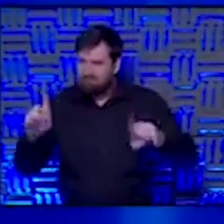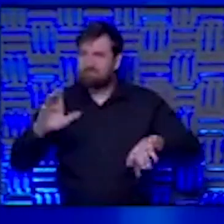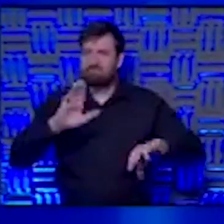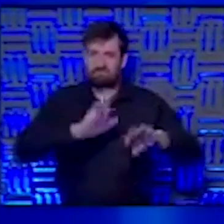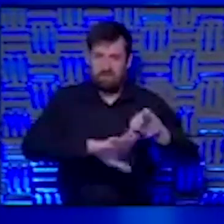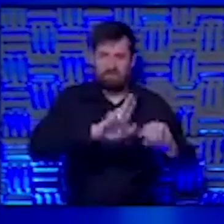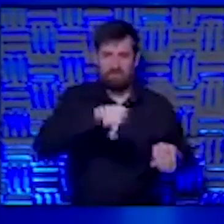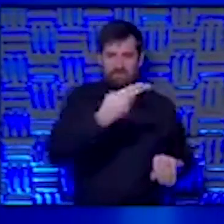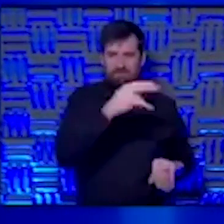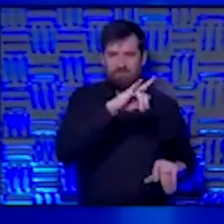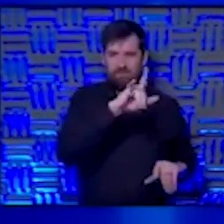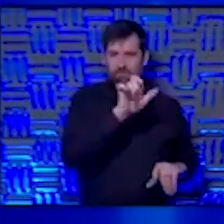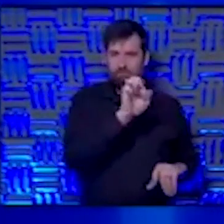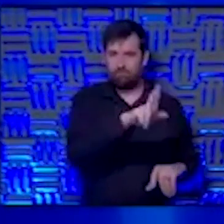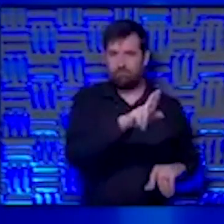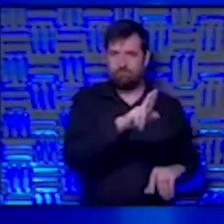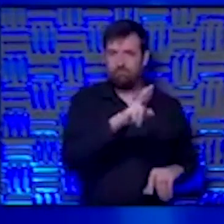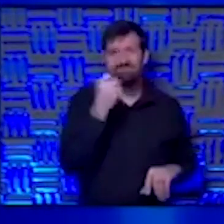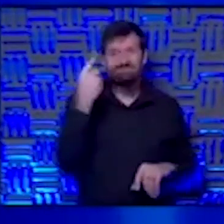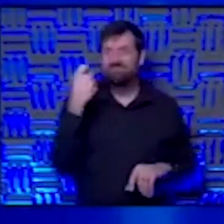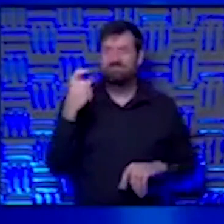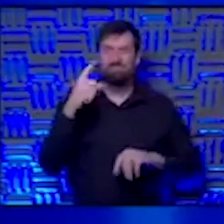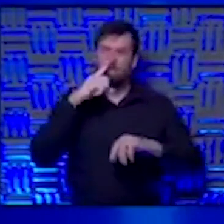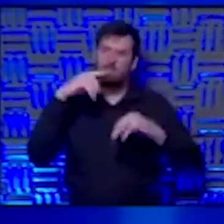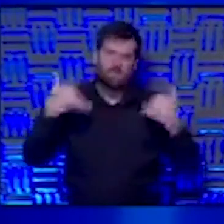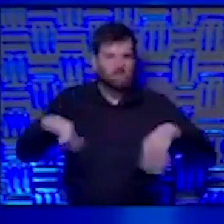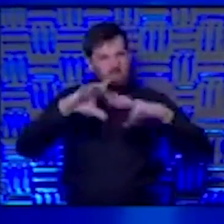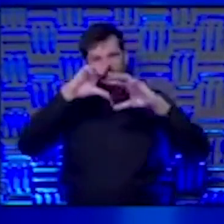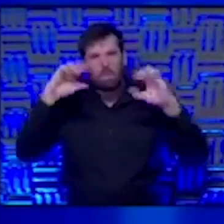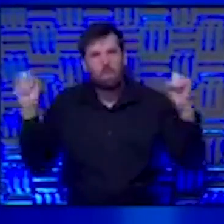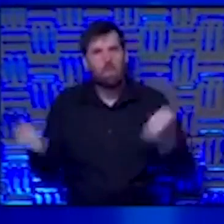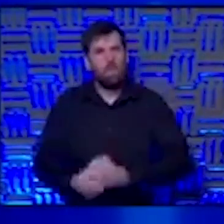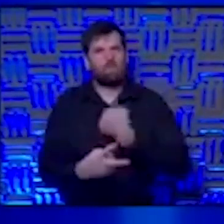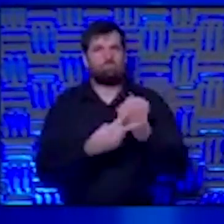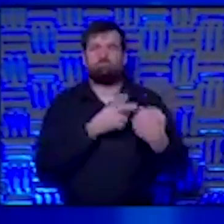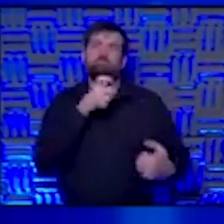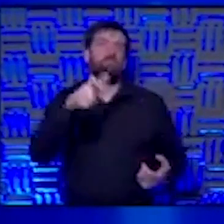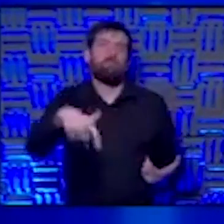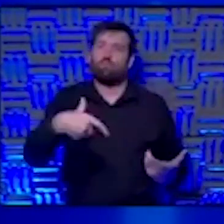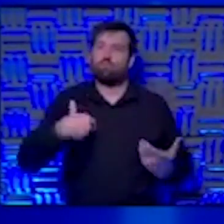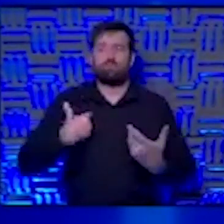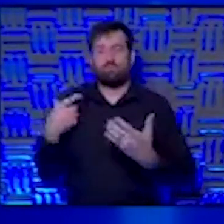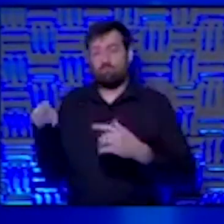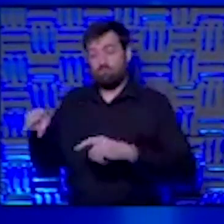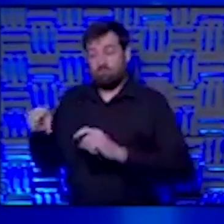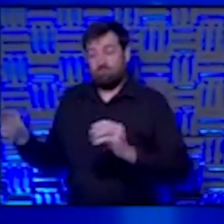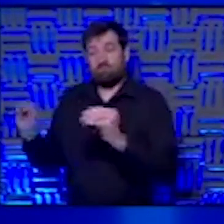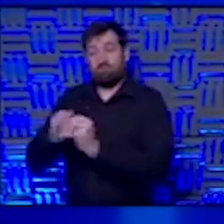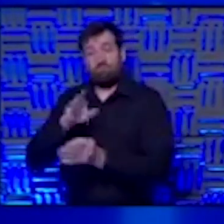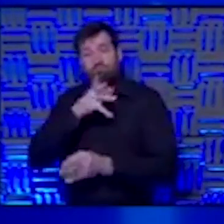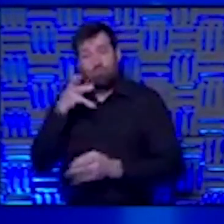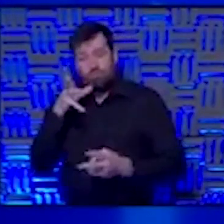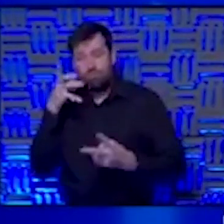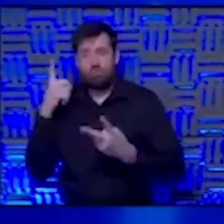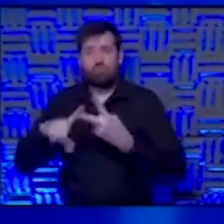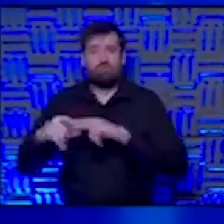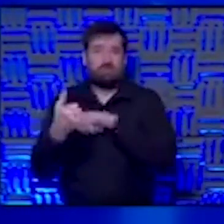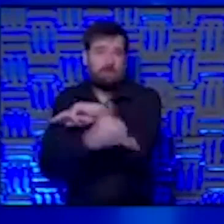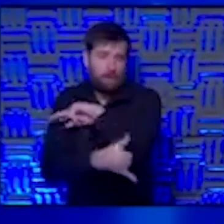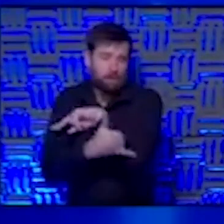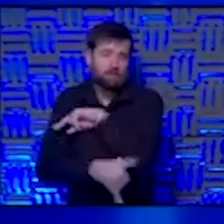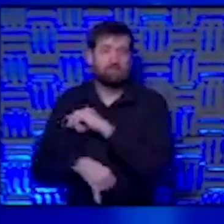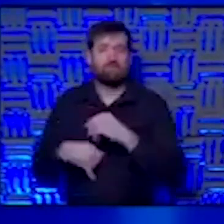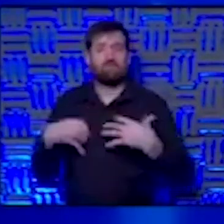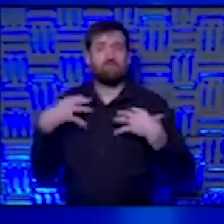was with the Pfizer vaccine because it doesn't have to have the super cold storage. So it's going to be going into more rural areas and into counties, into federally qualified health